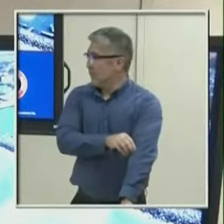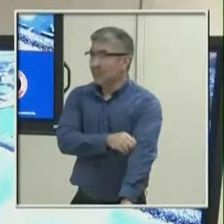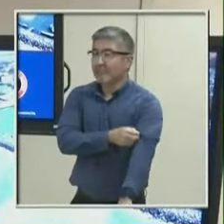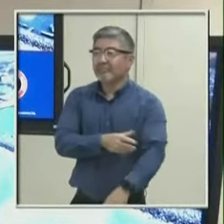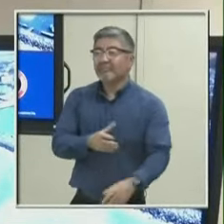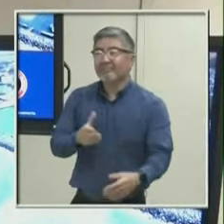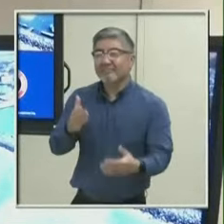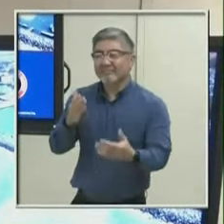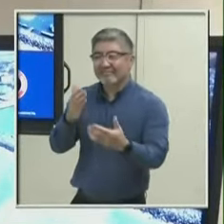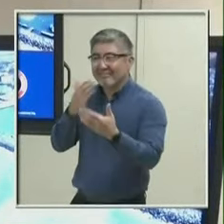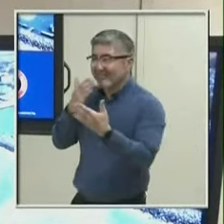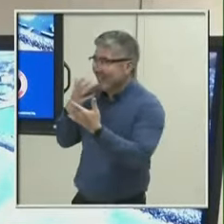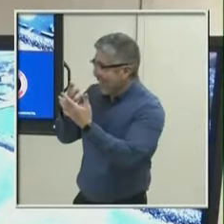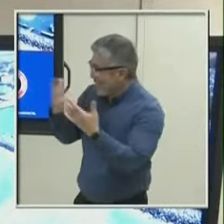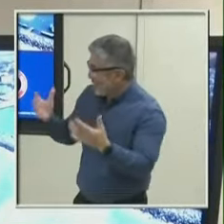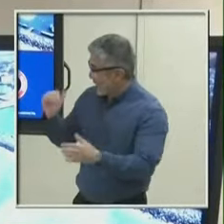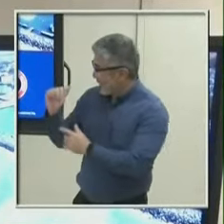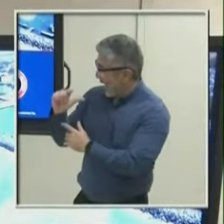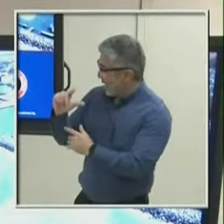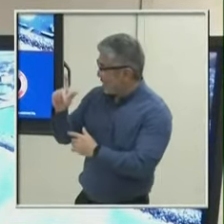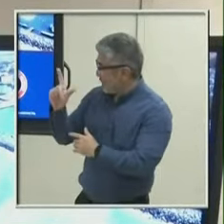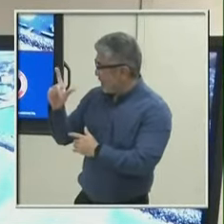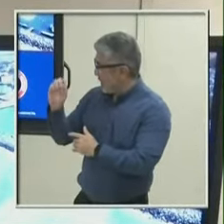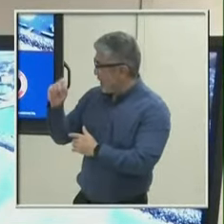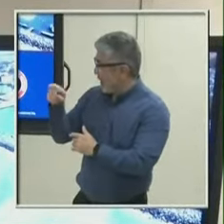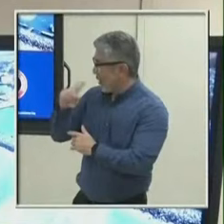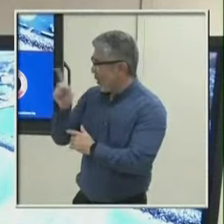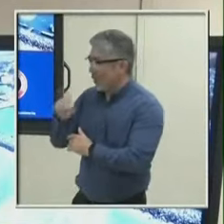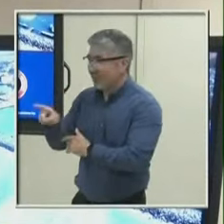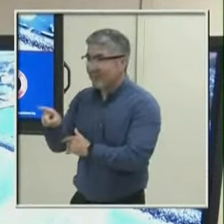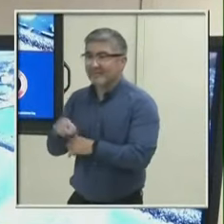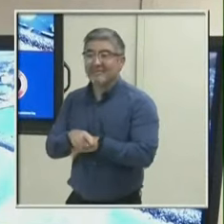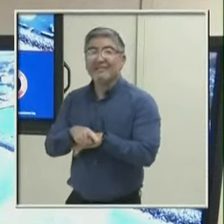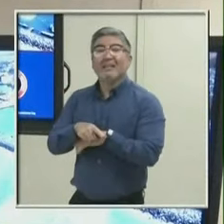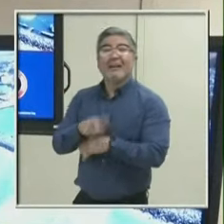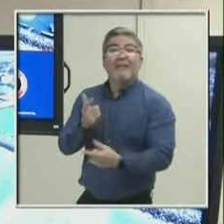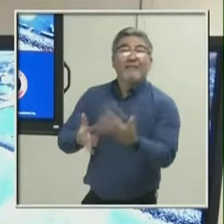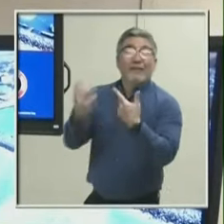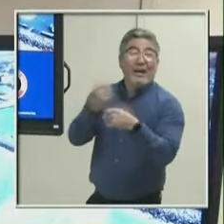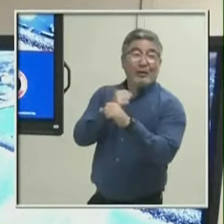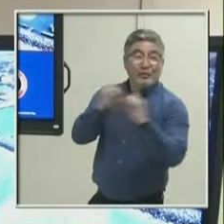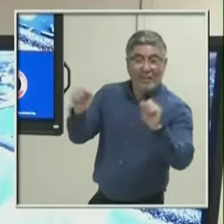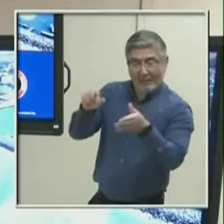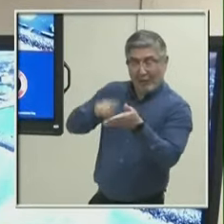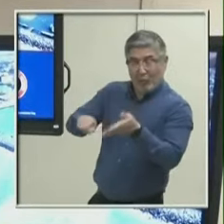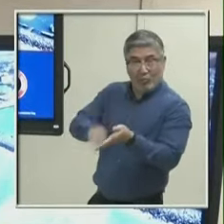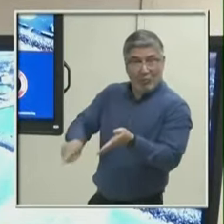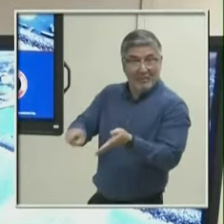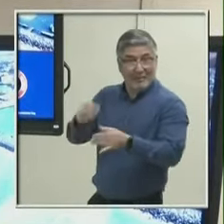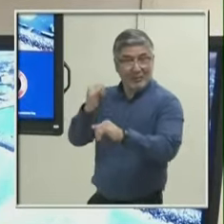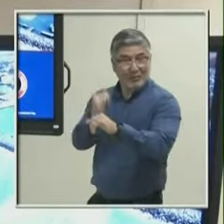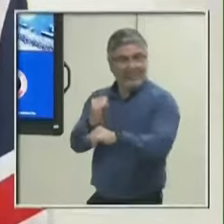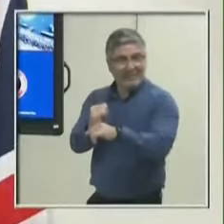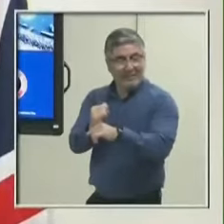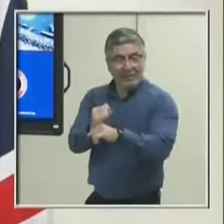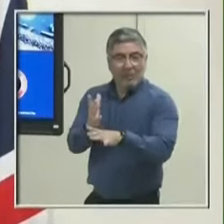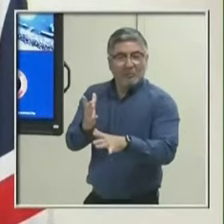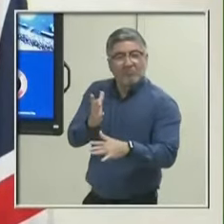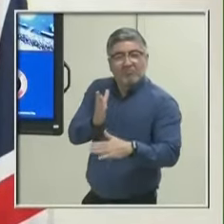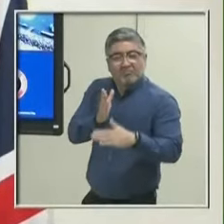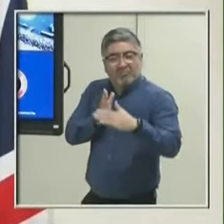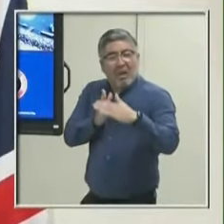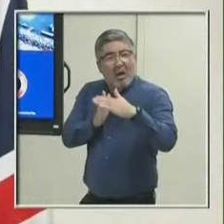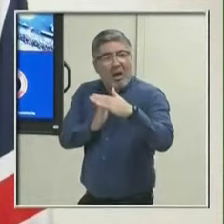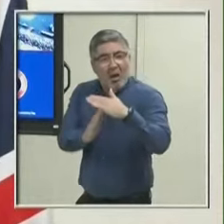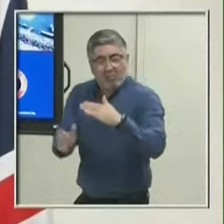Thank you very much, Attorney General Lopez. The Fire Safety Research Institute is very humbled to be able to lead this